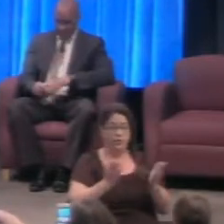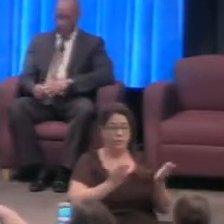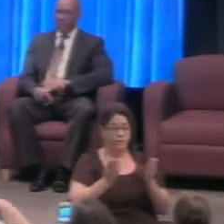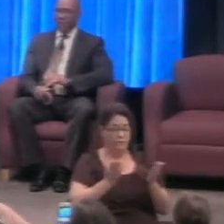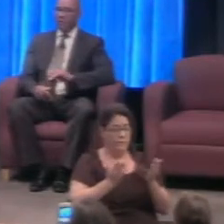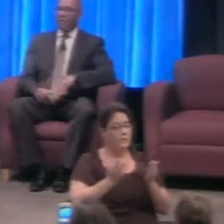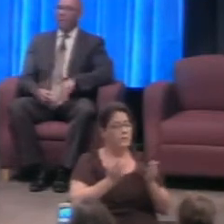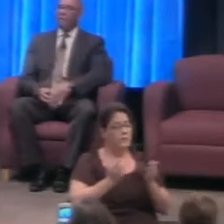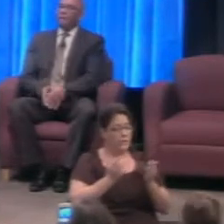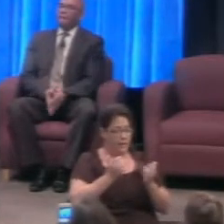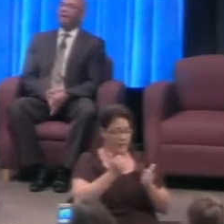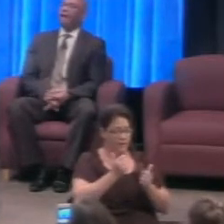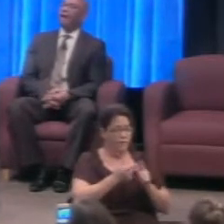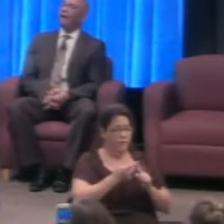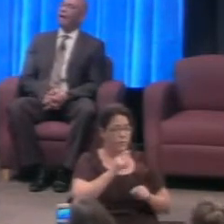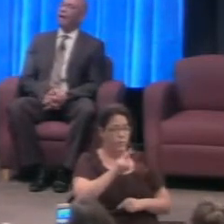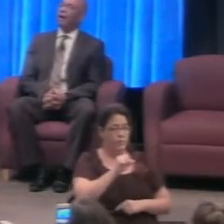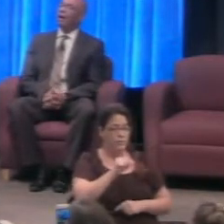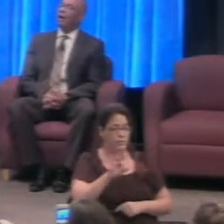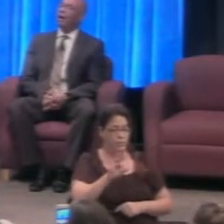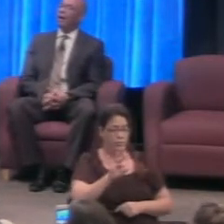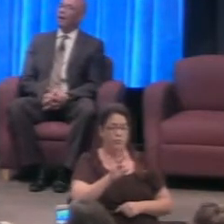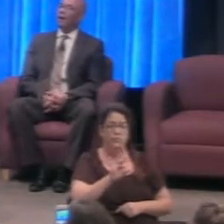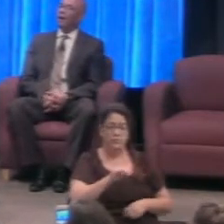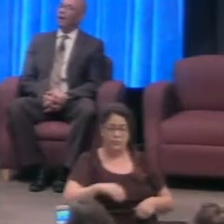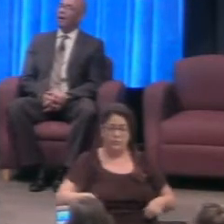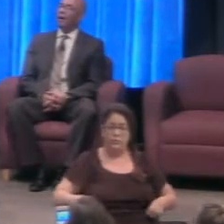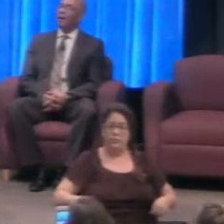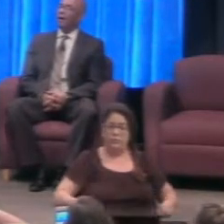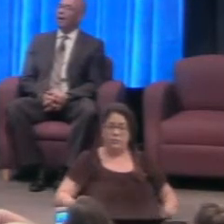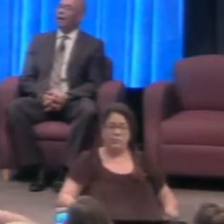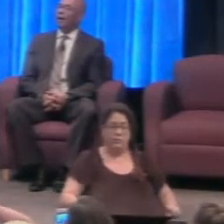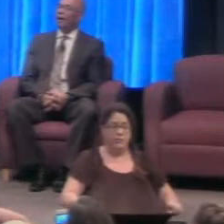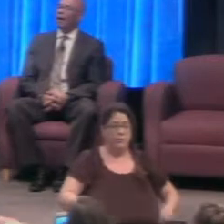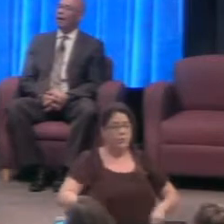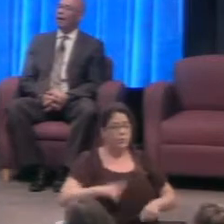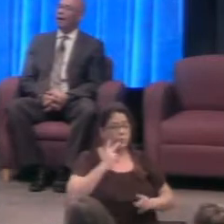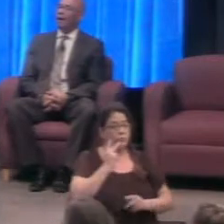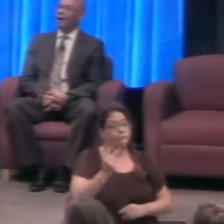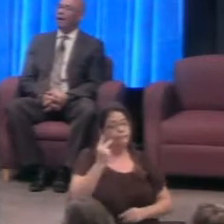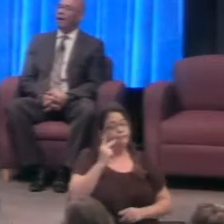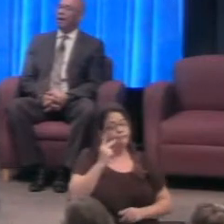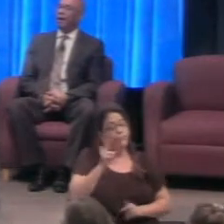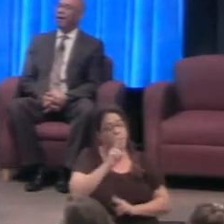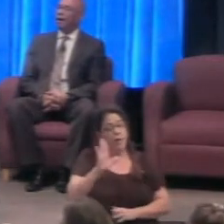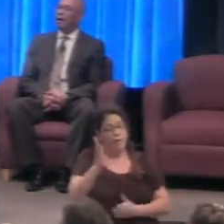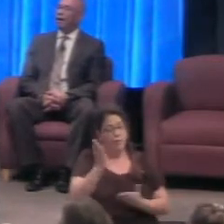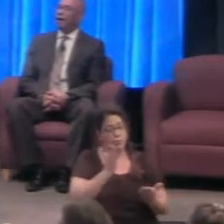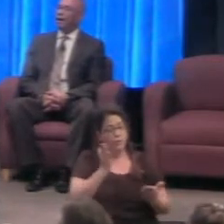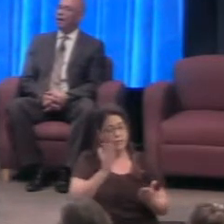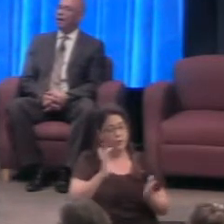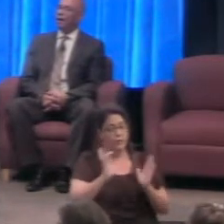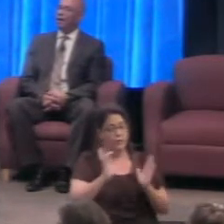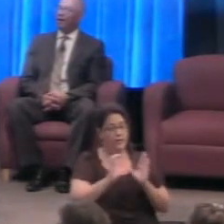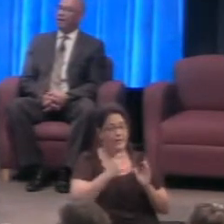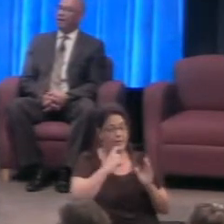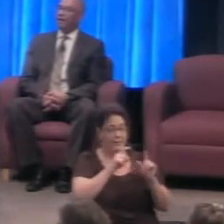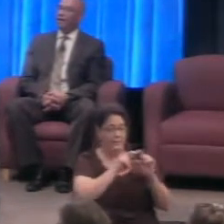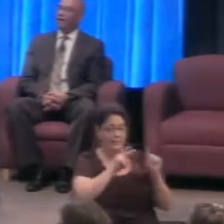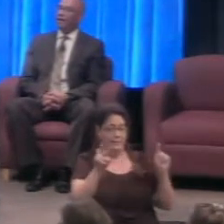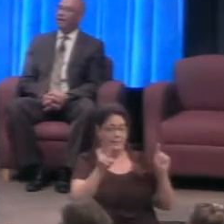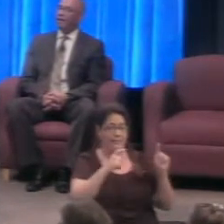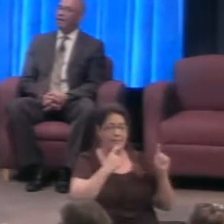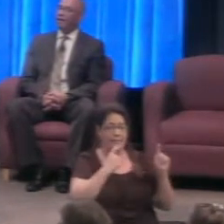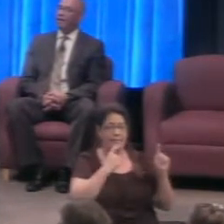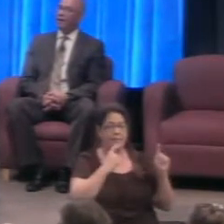from the Armed Forces of the United States of America. To commemorate their service, the certificate reads, Certificate of Service from